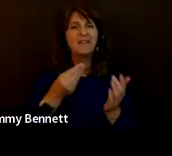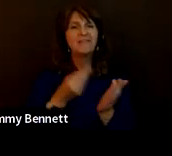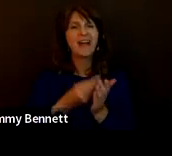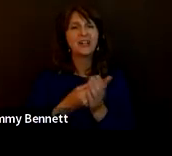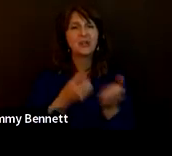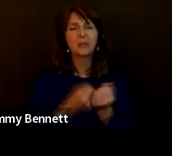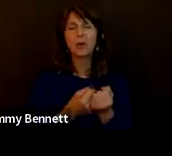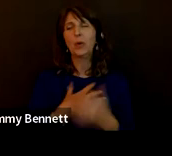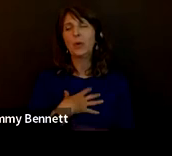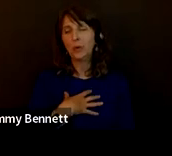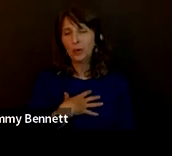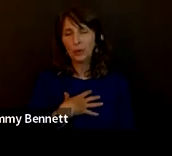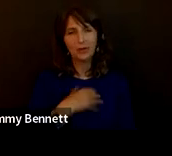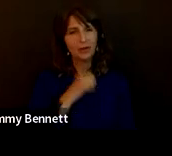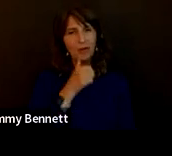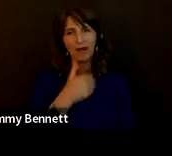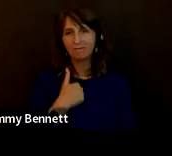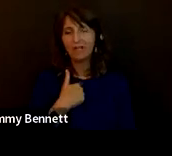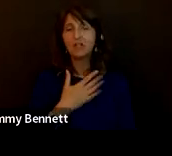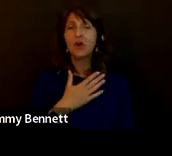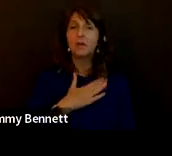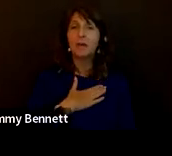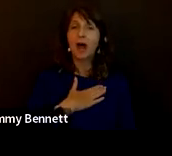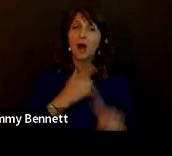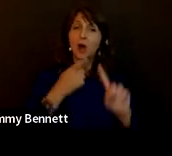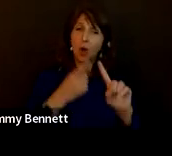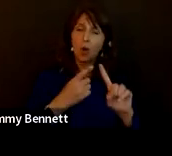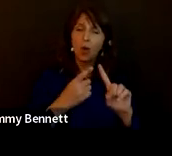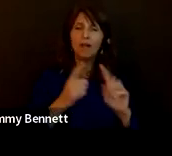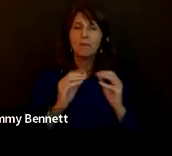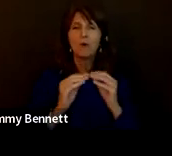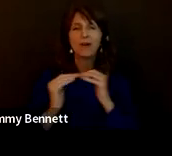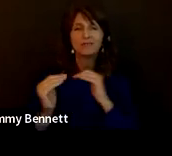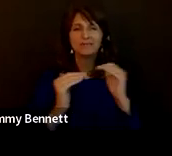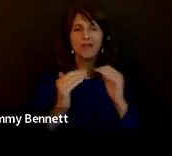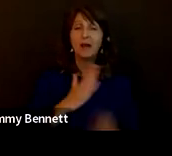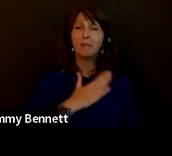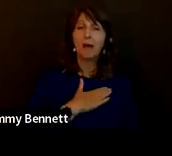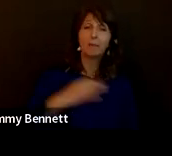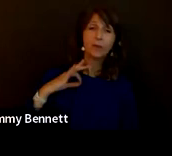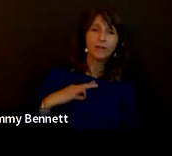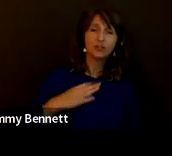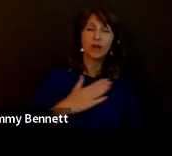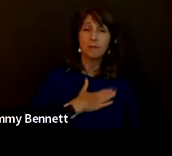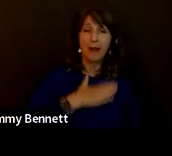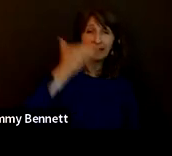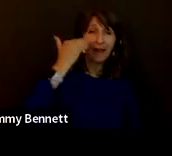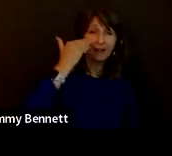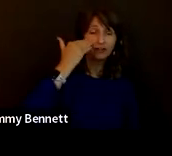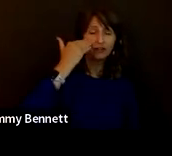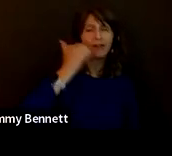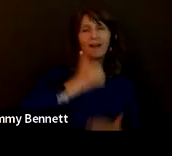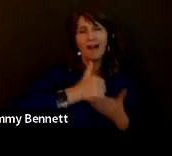personally, my goal is to level the playing field. It is to use the privilege and the knowledge that I have to make it so that other families